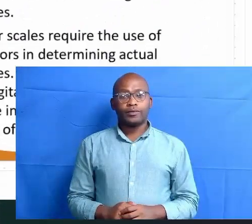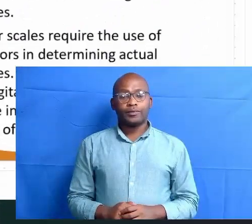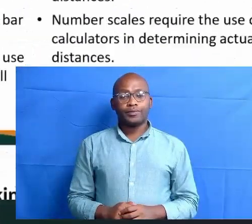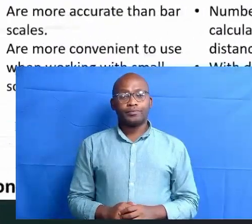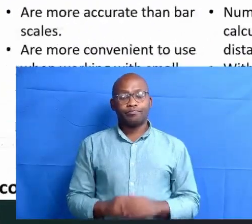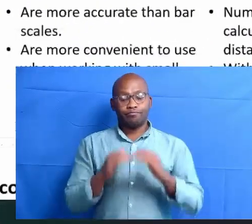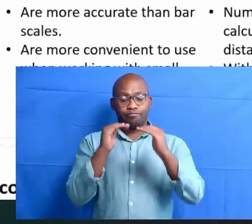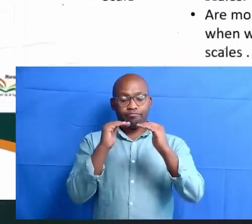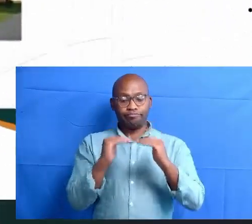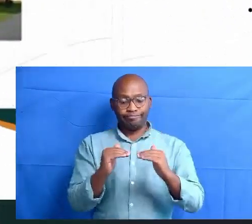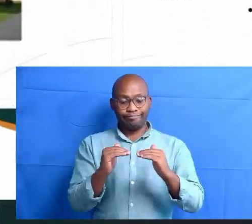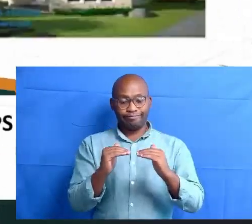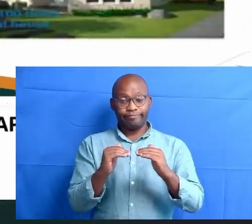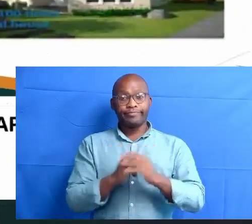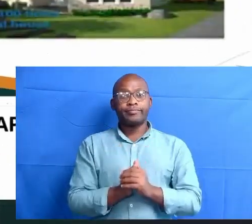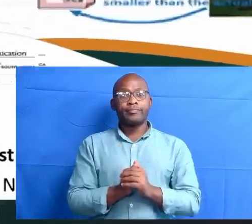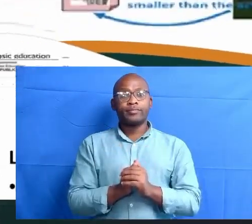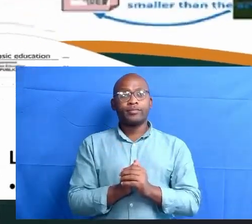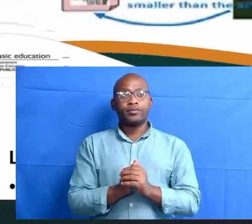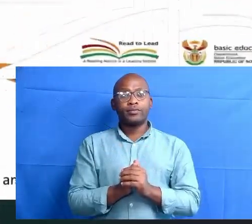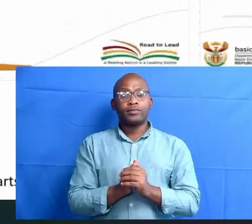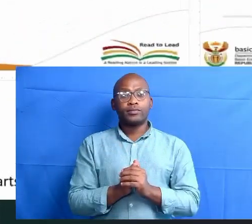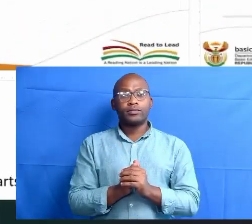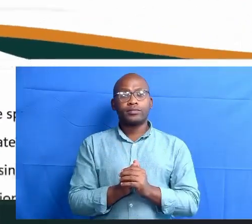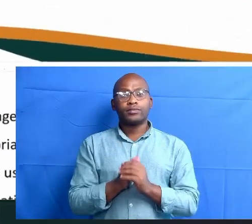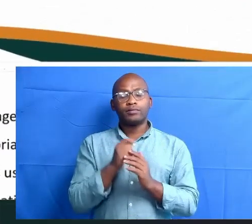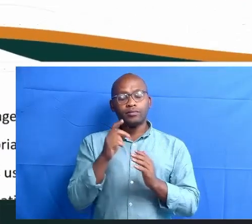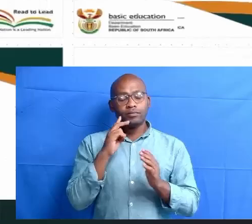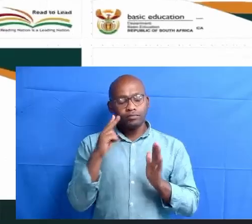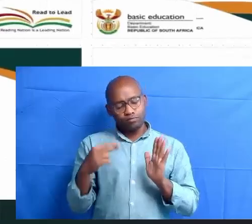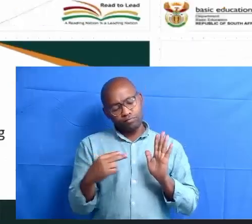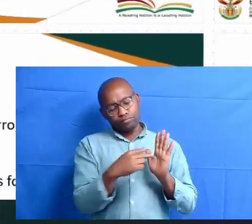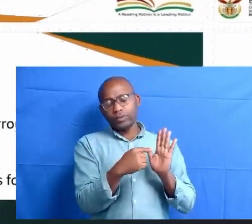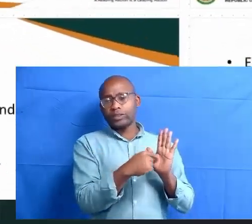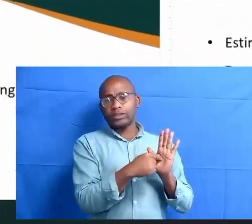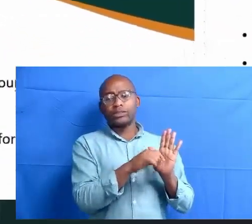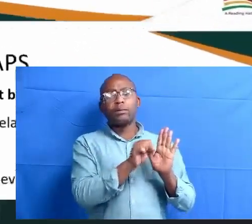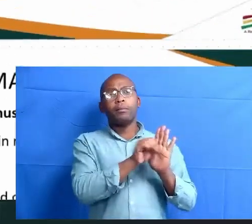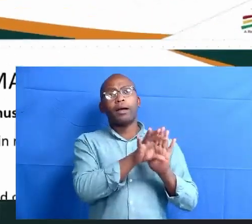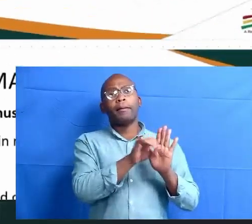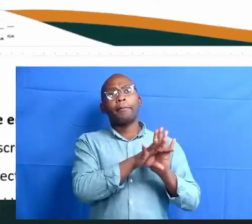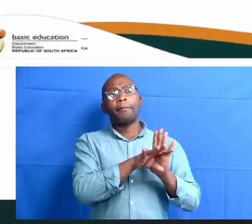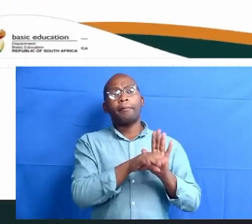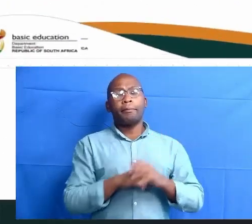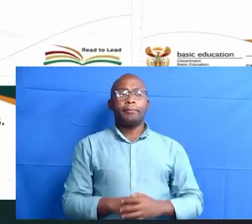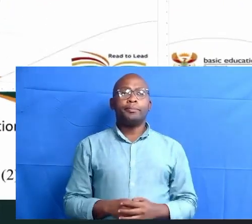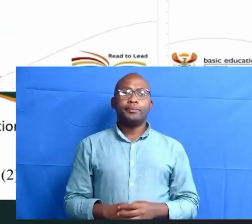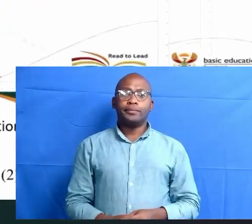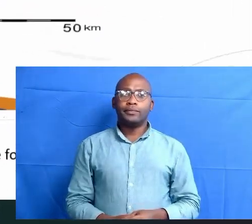Then we can come straight to the presentation now of the lesson.